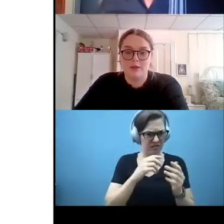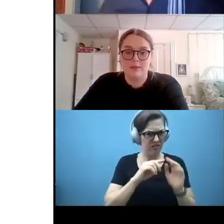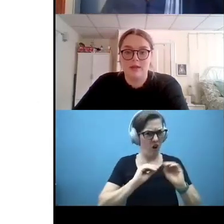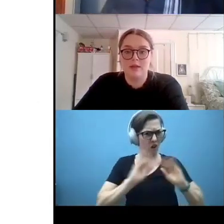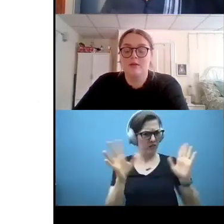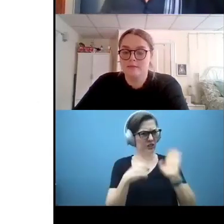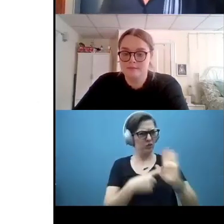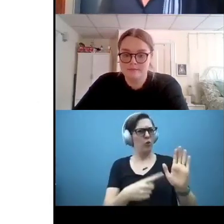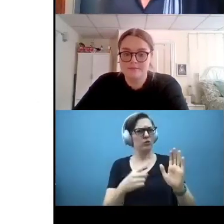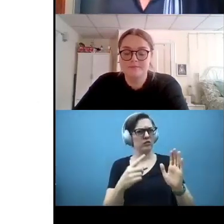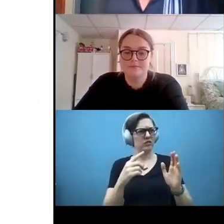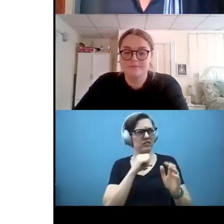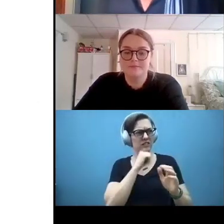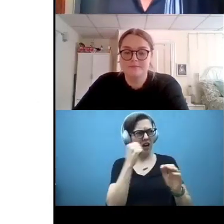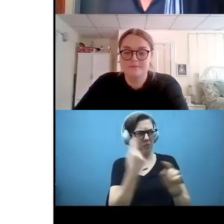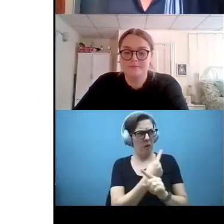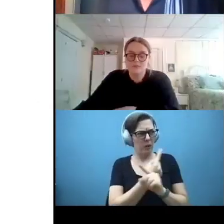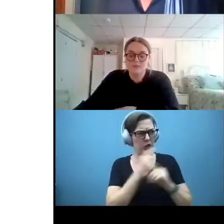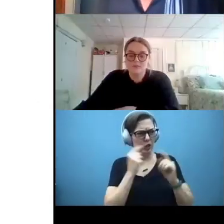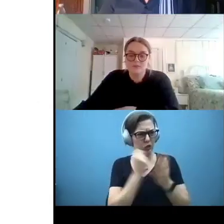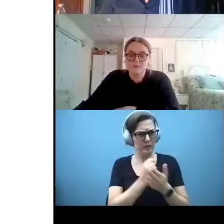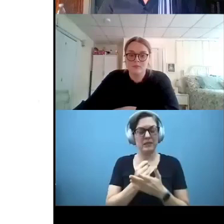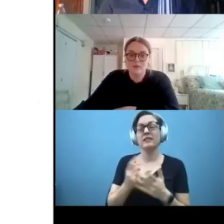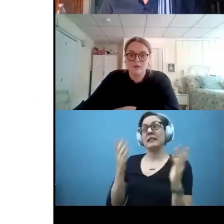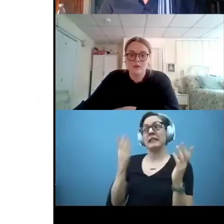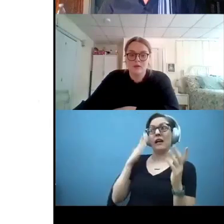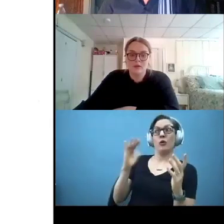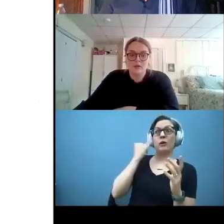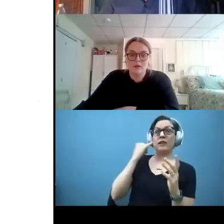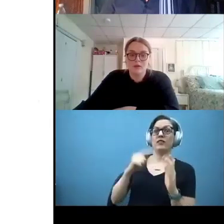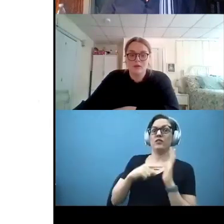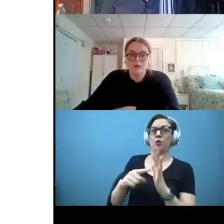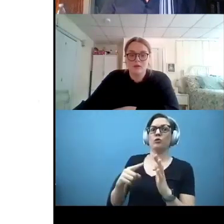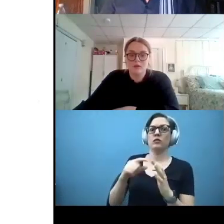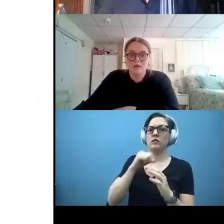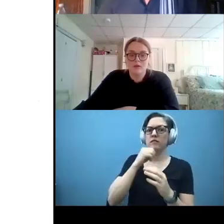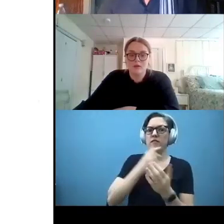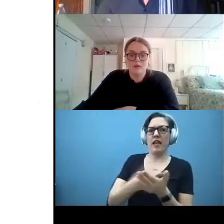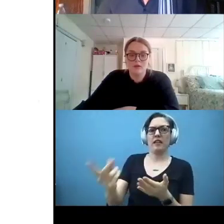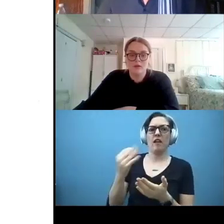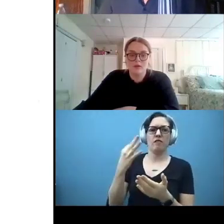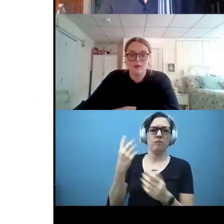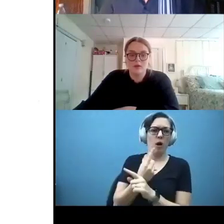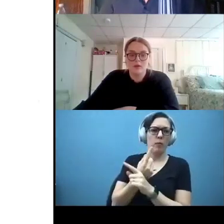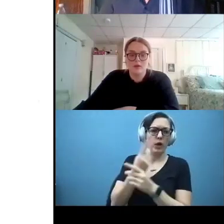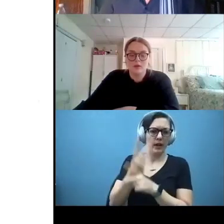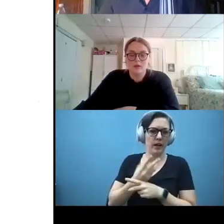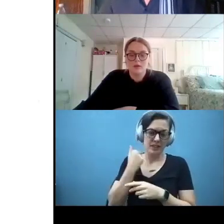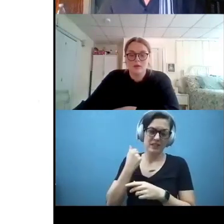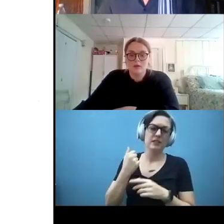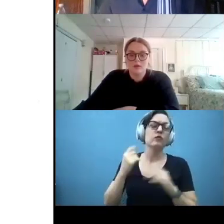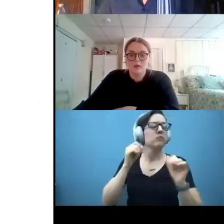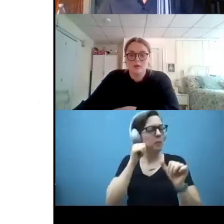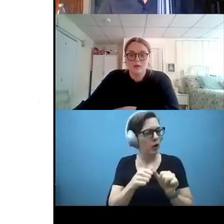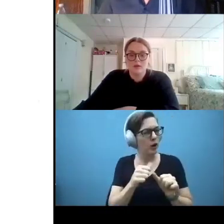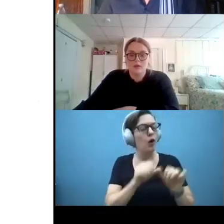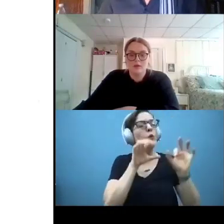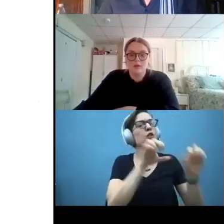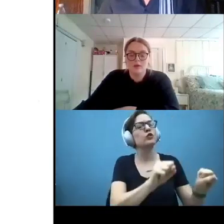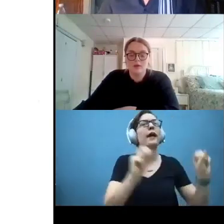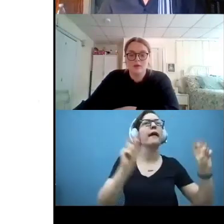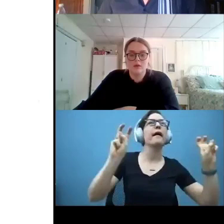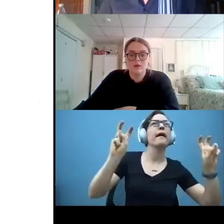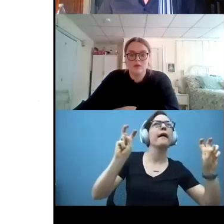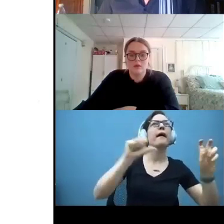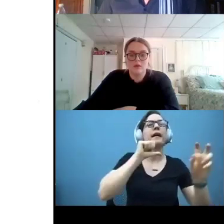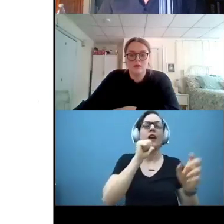and treatment? Well, I don't know if it's an indication of failure of proper care and treatment, because we're starting on the premise that restraints is not treatment to